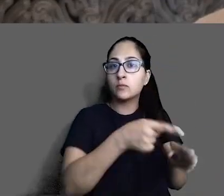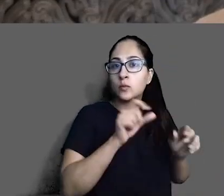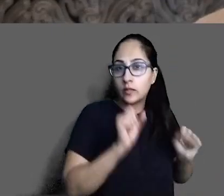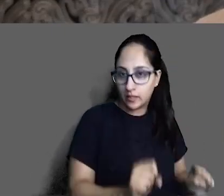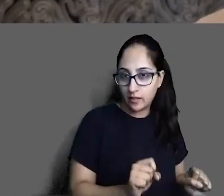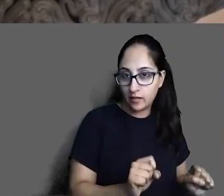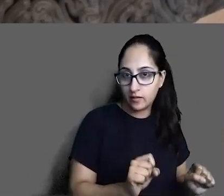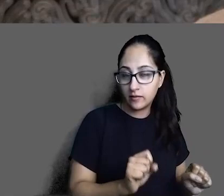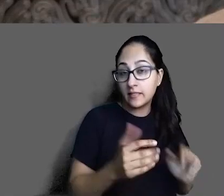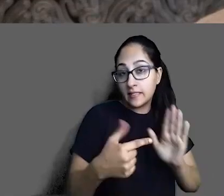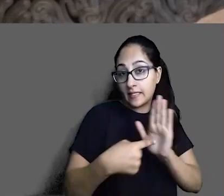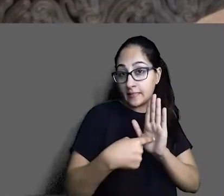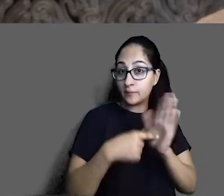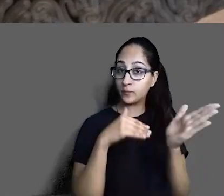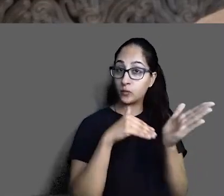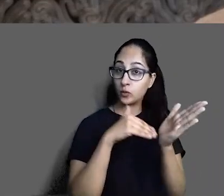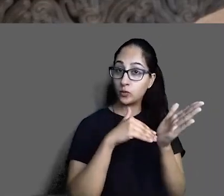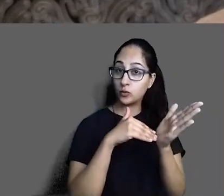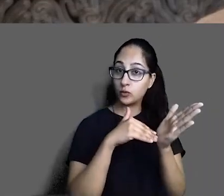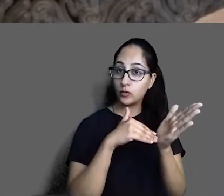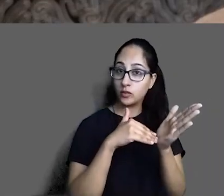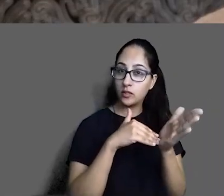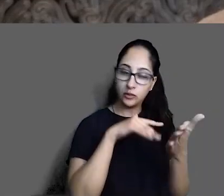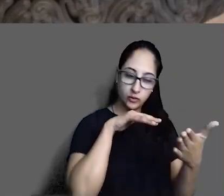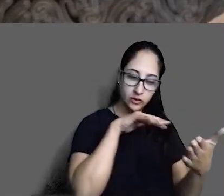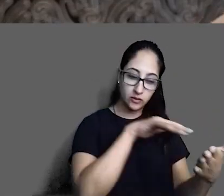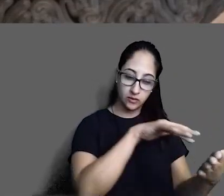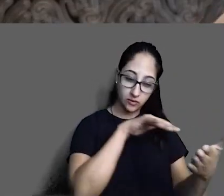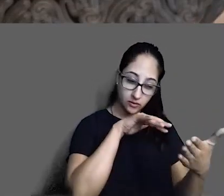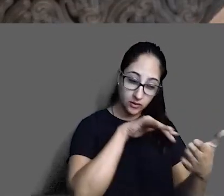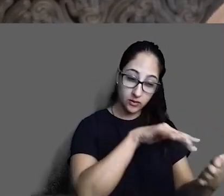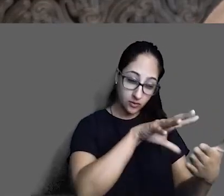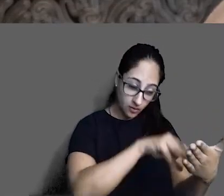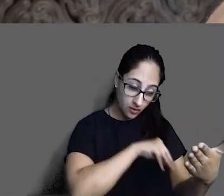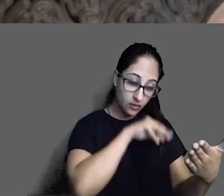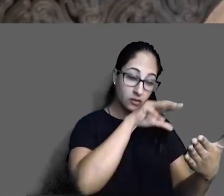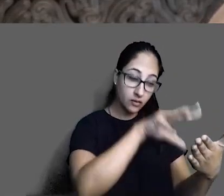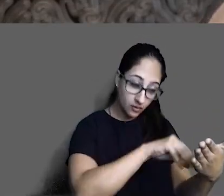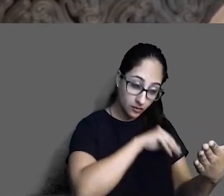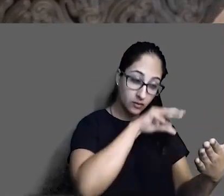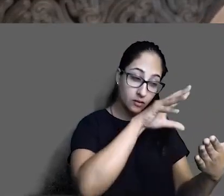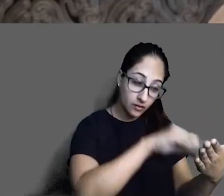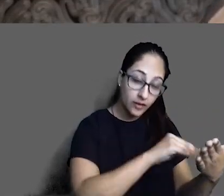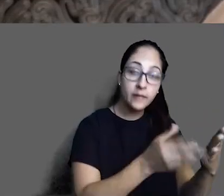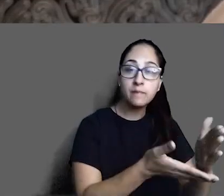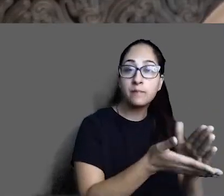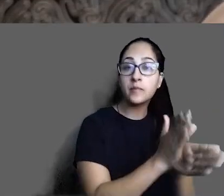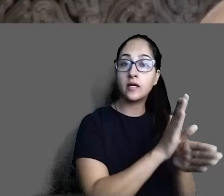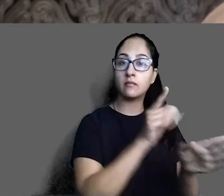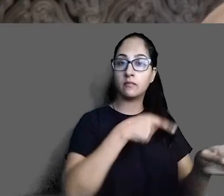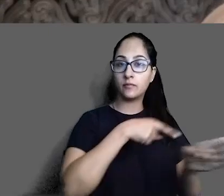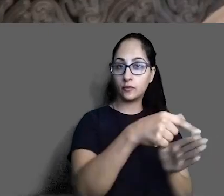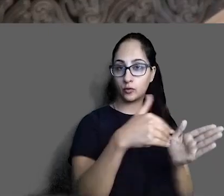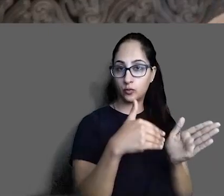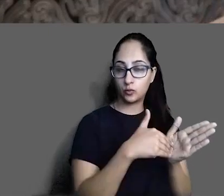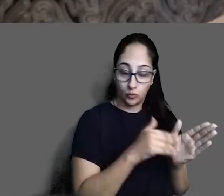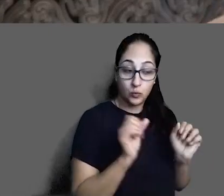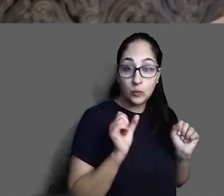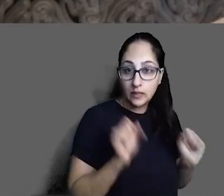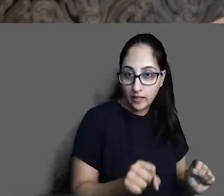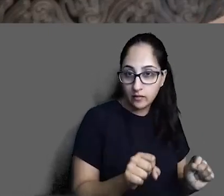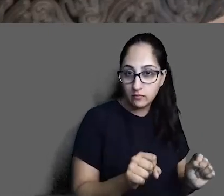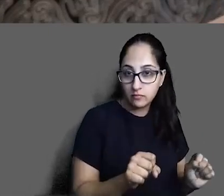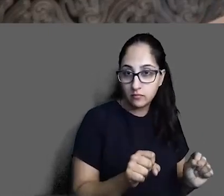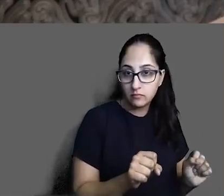after years of learning and after years of practice could be coaxed into becoming your own. It could be coaxed into becoming a